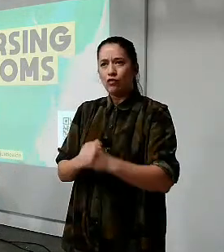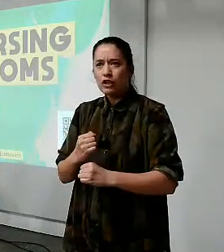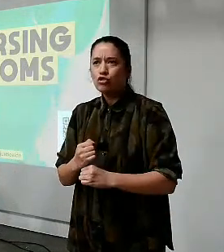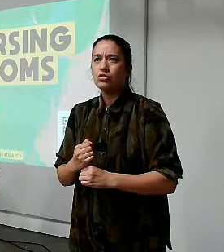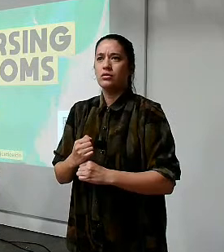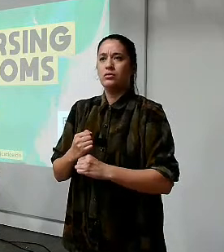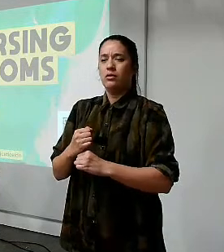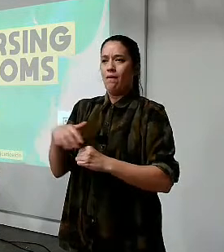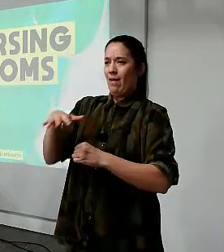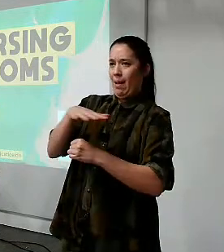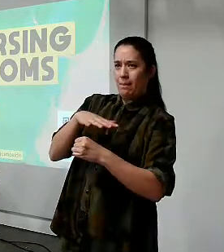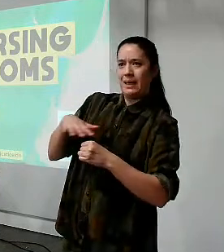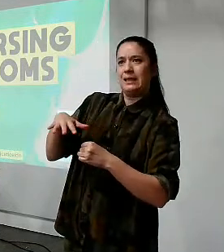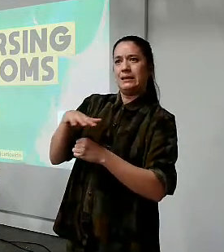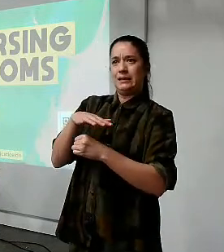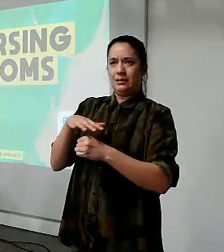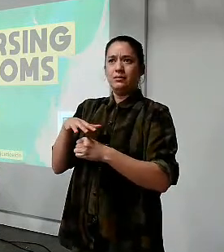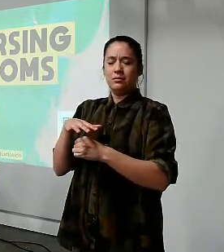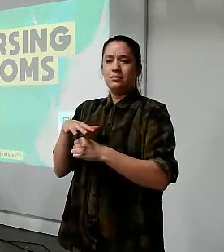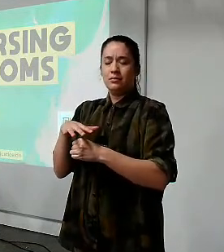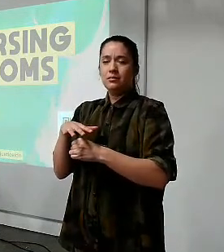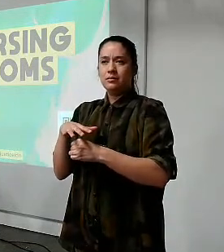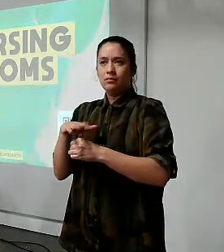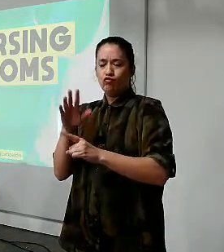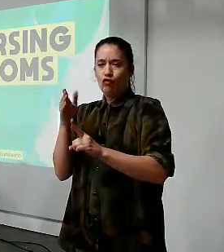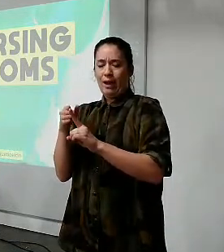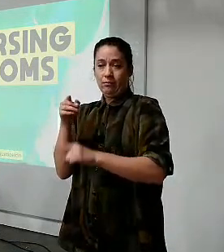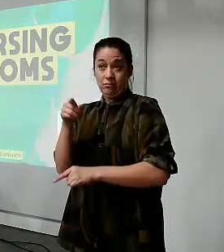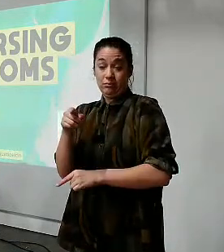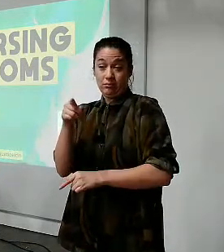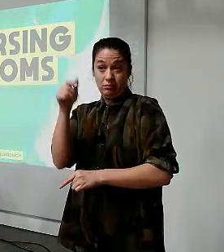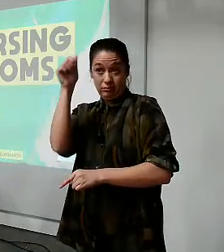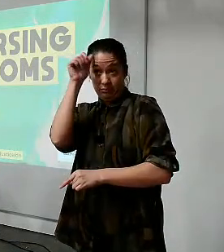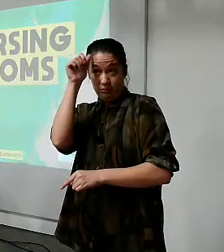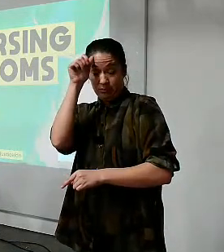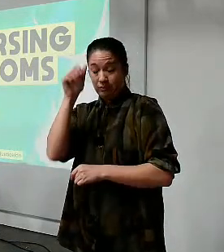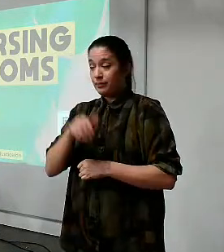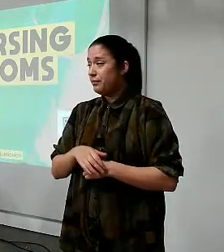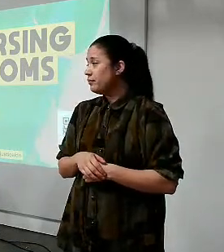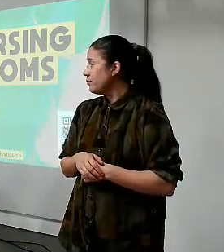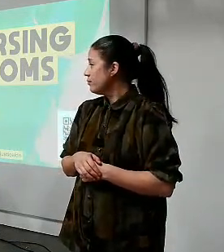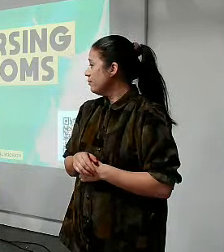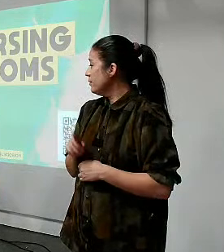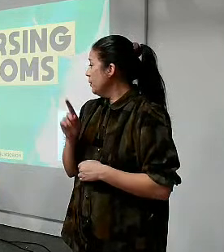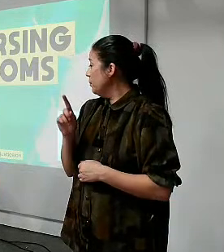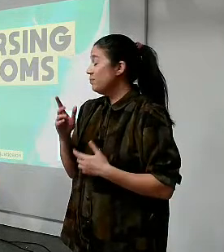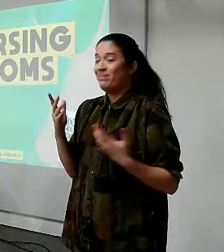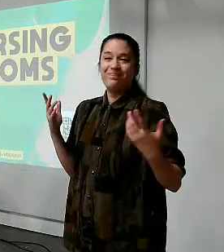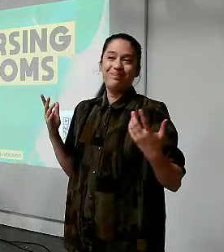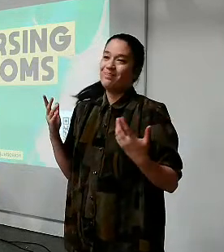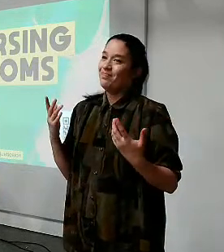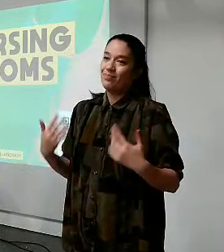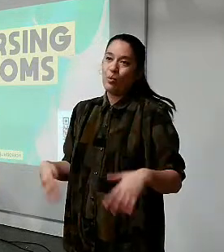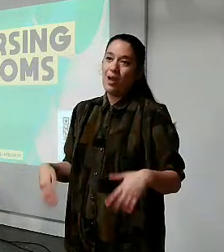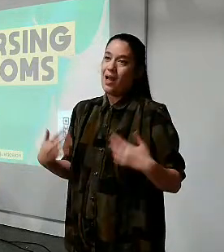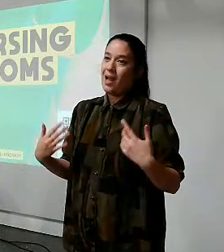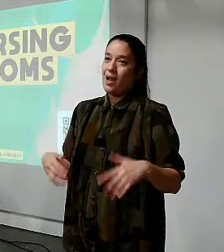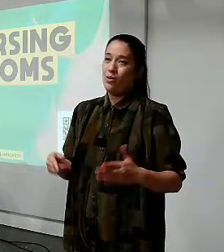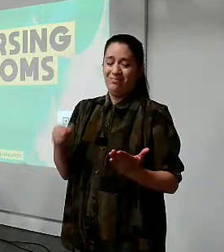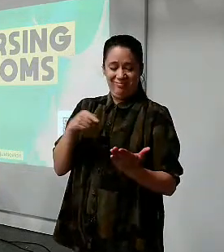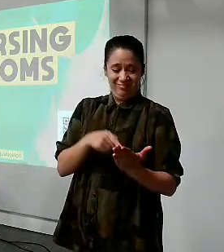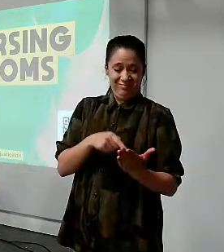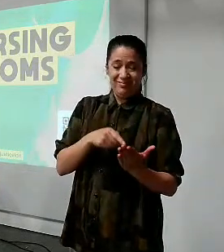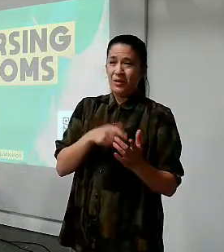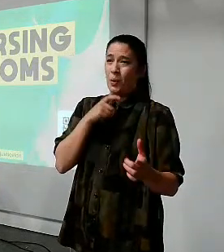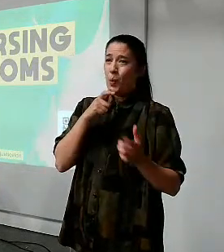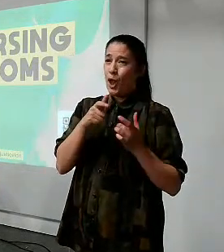feminists, but it's also quite depressing to think that every word in this book is as relevant today as it ever was. It's